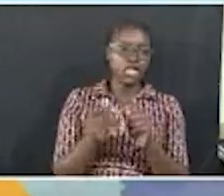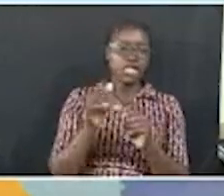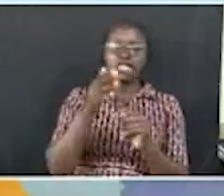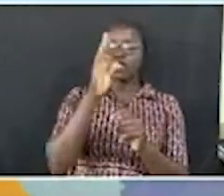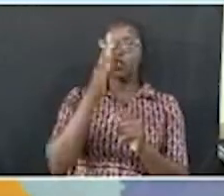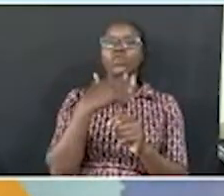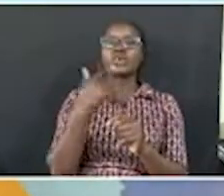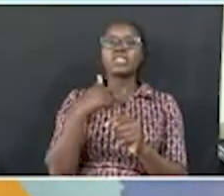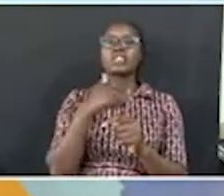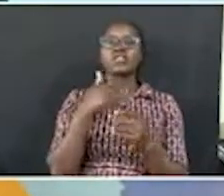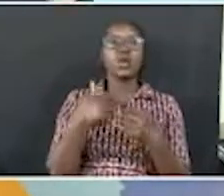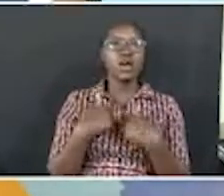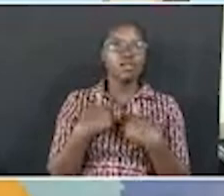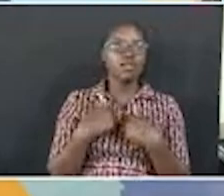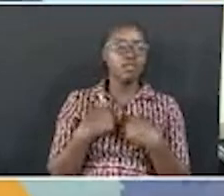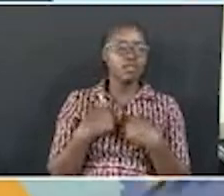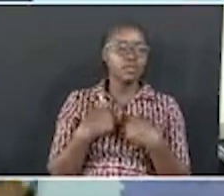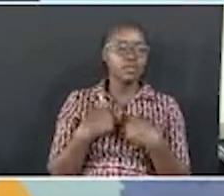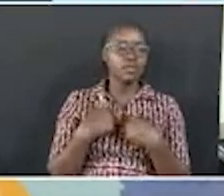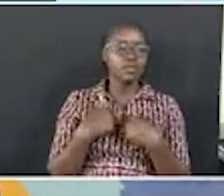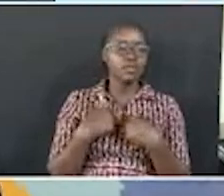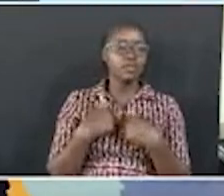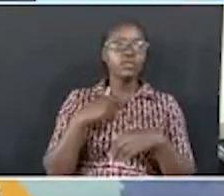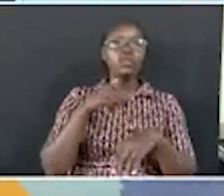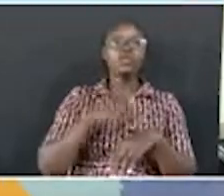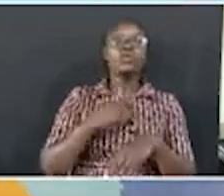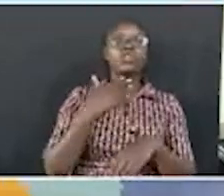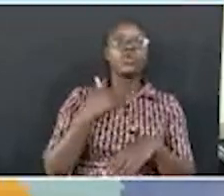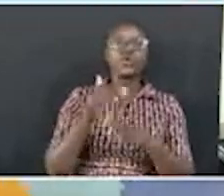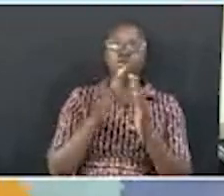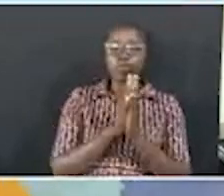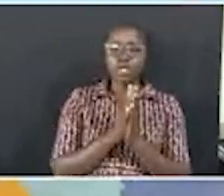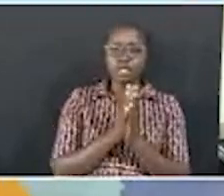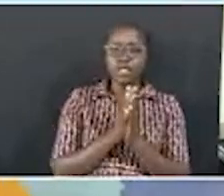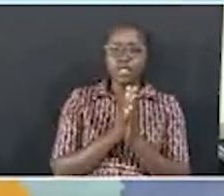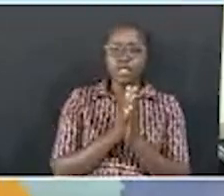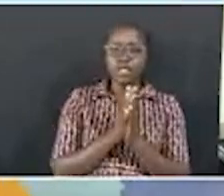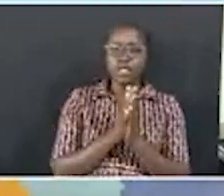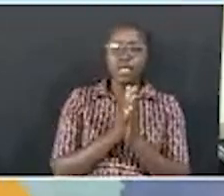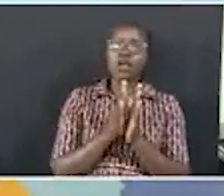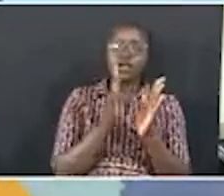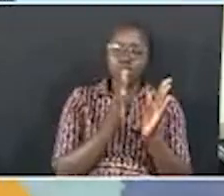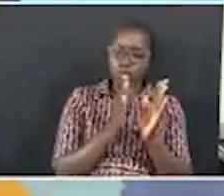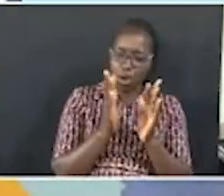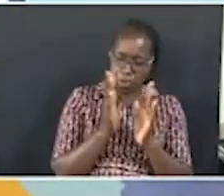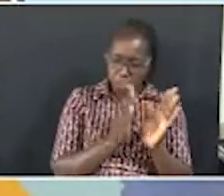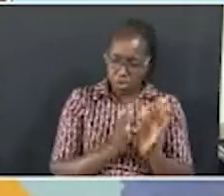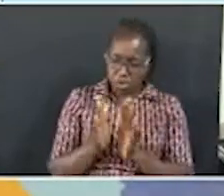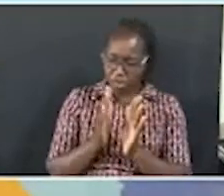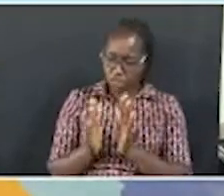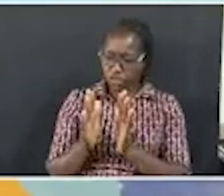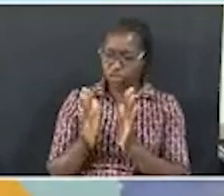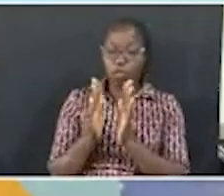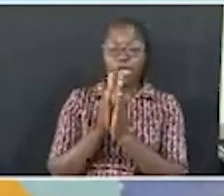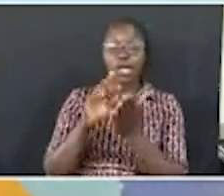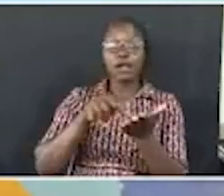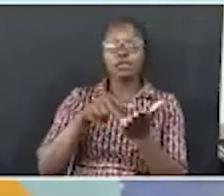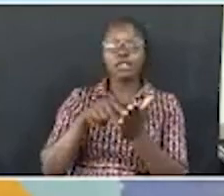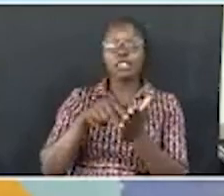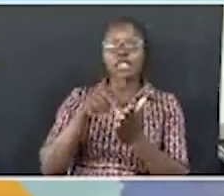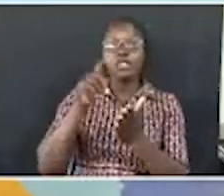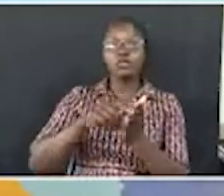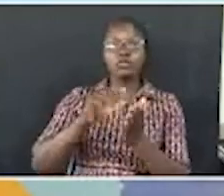God wants us to have. Listen, friends, when you want to pray, your preparation for prayer means you